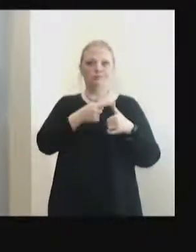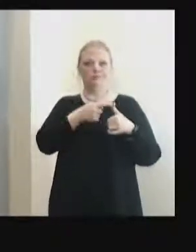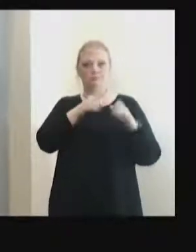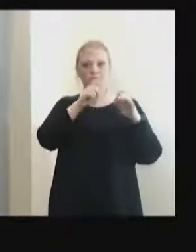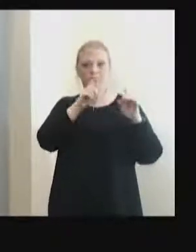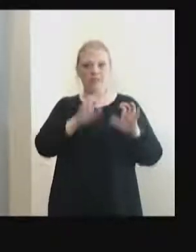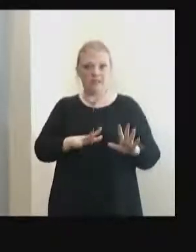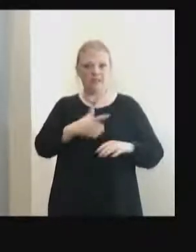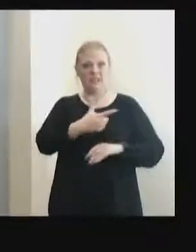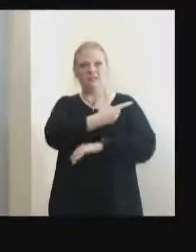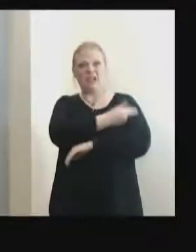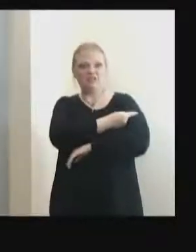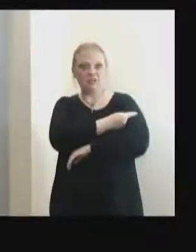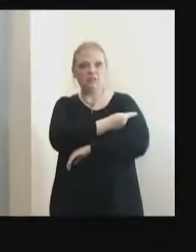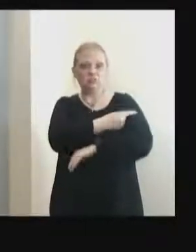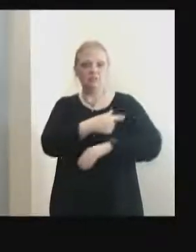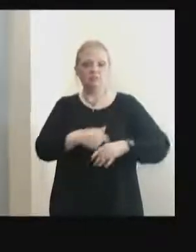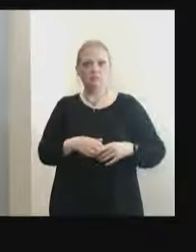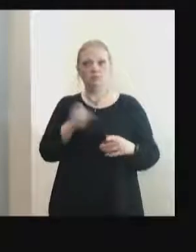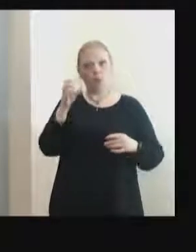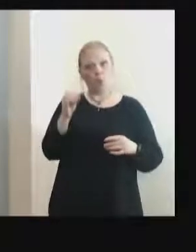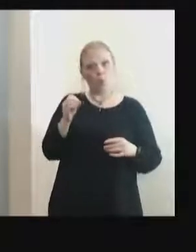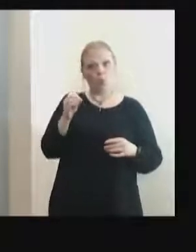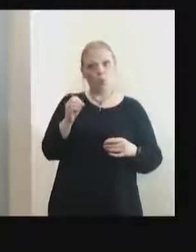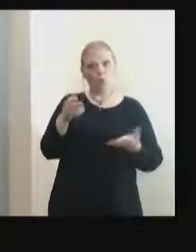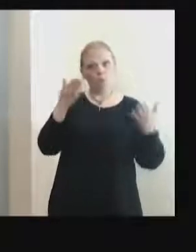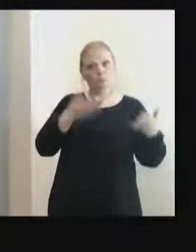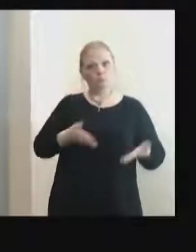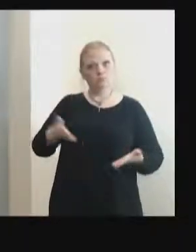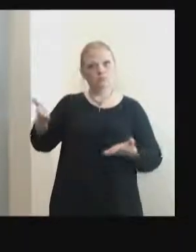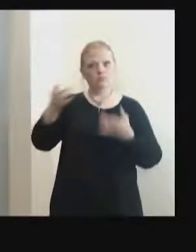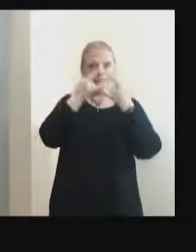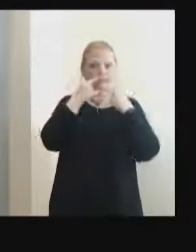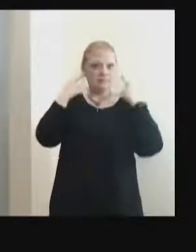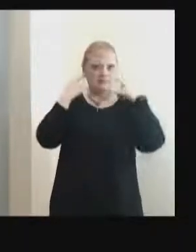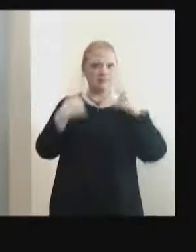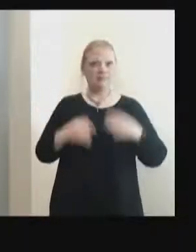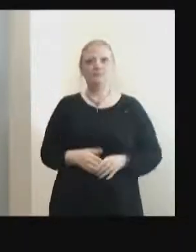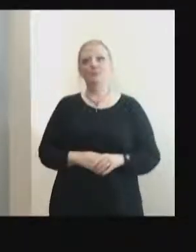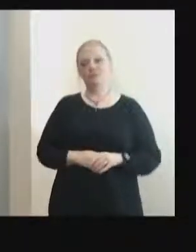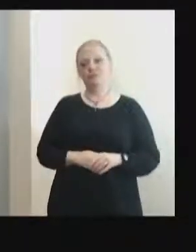testing and vaccine. So with that, I'll put my mask back on